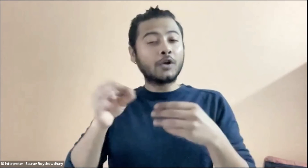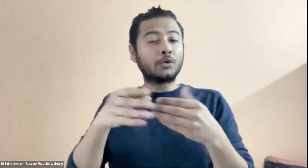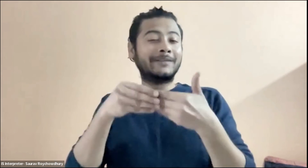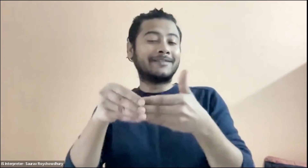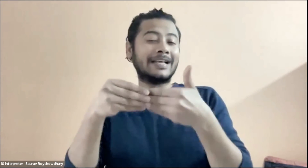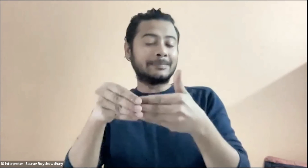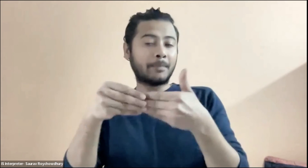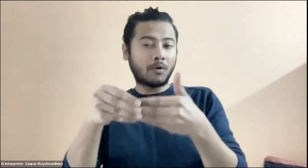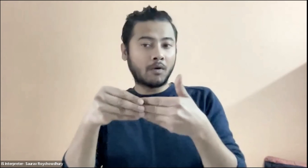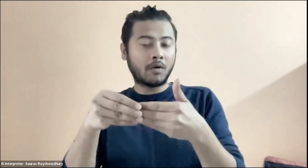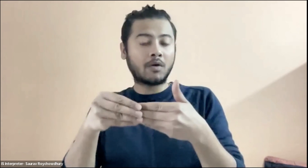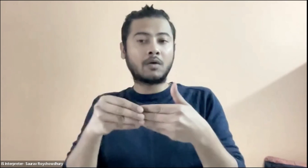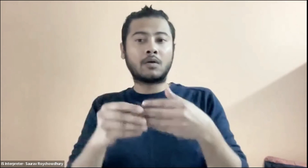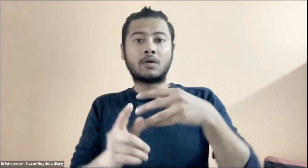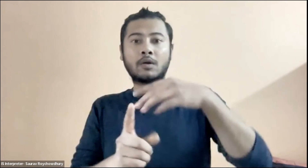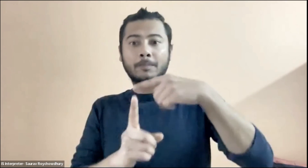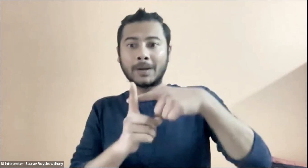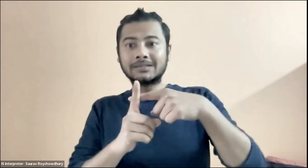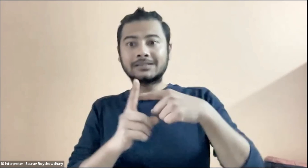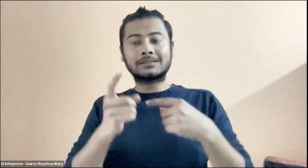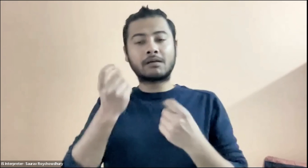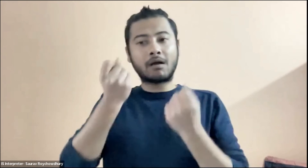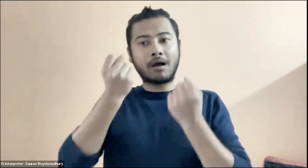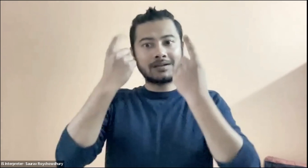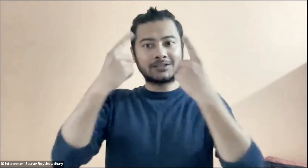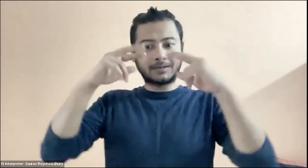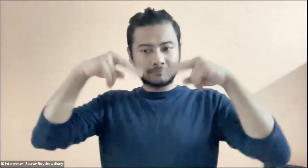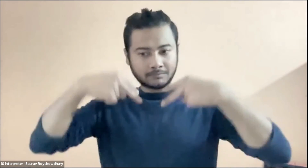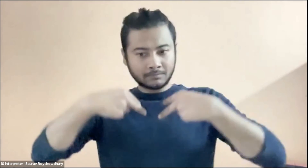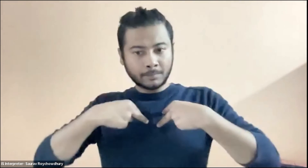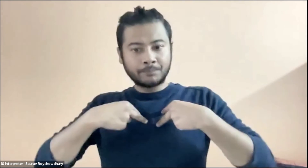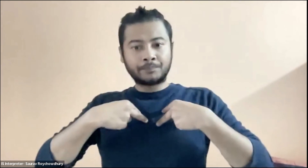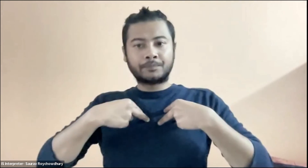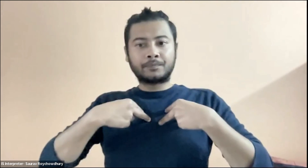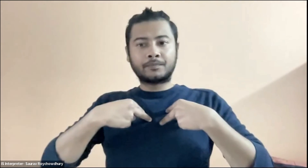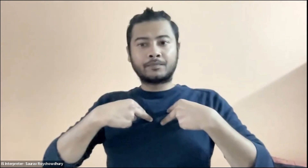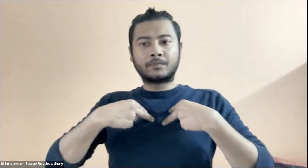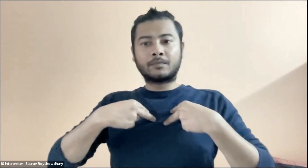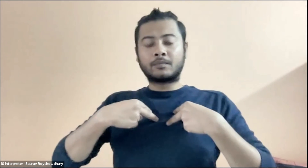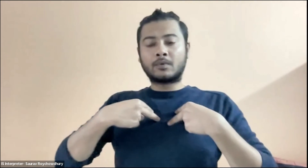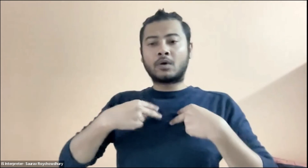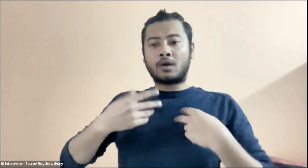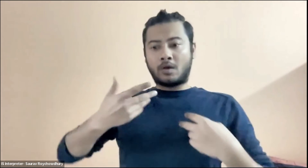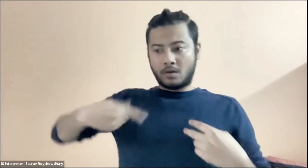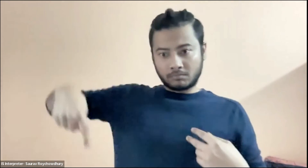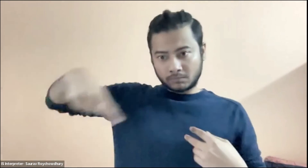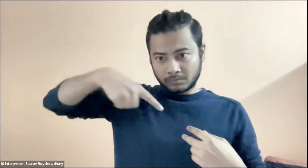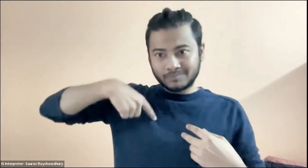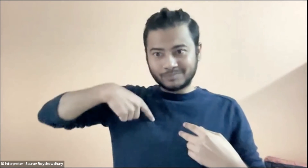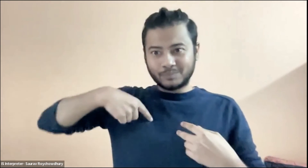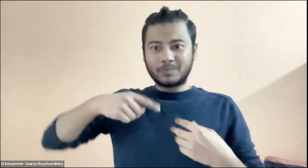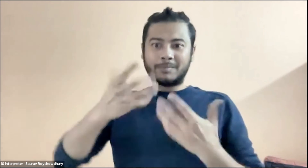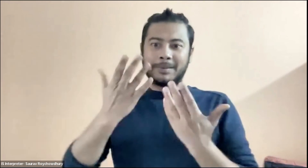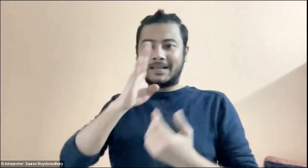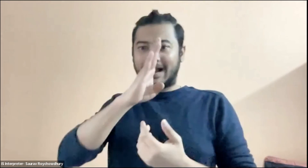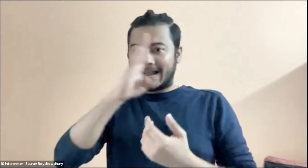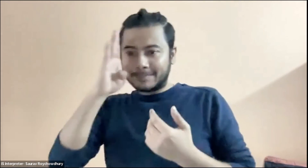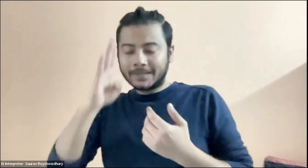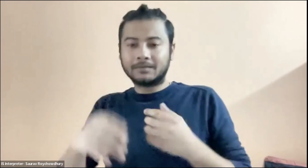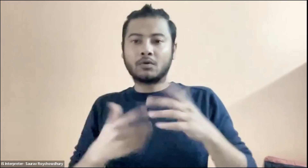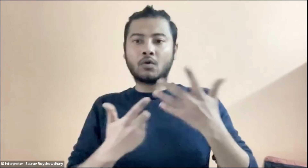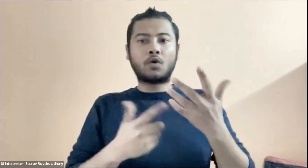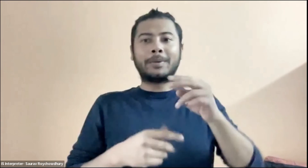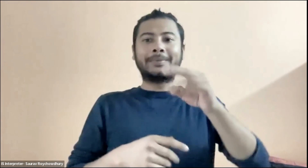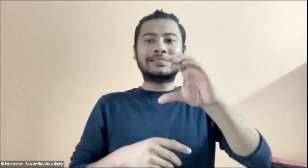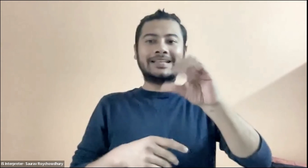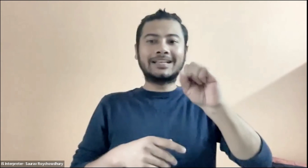roles of each of us different types of stakeholders. What can we achieve? What will not be possible for some of us to do?